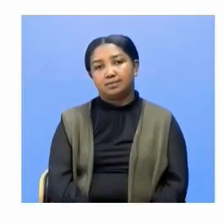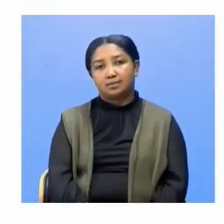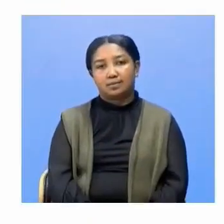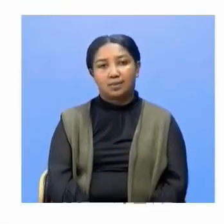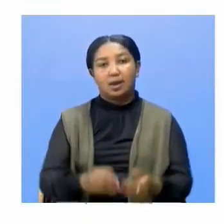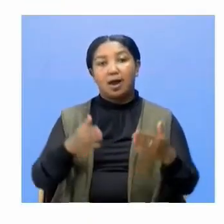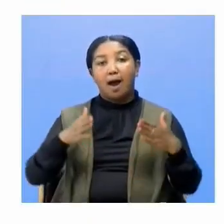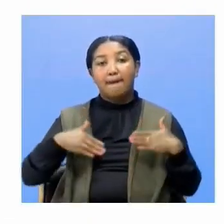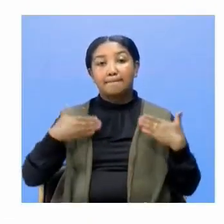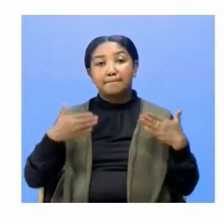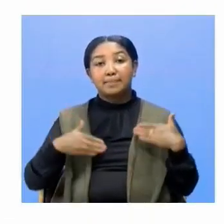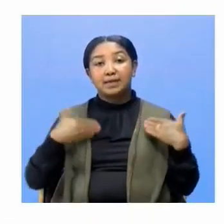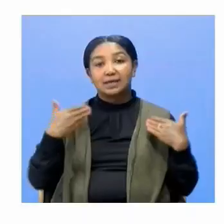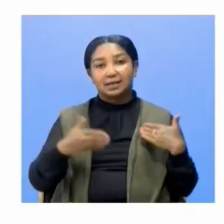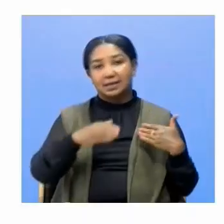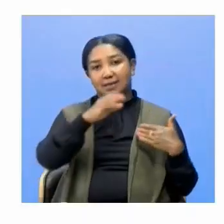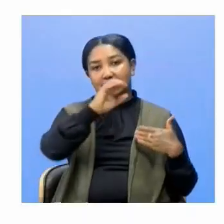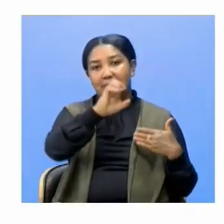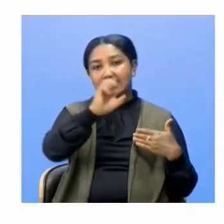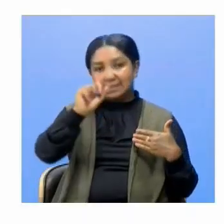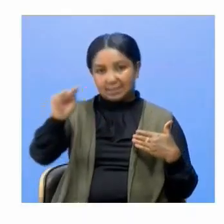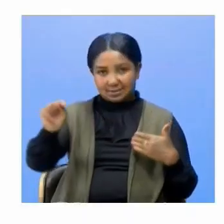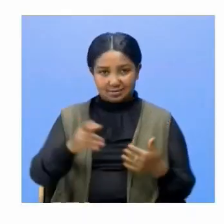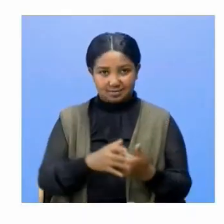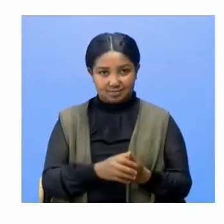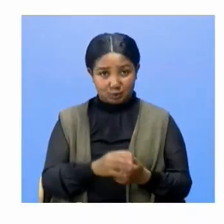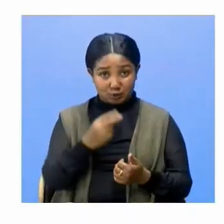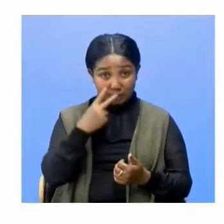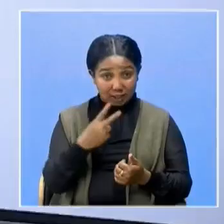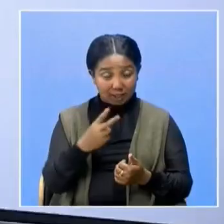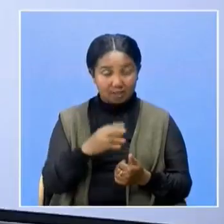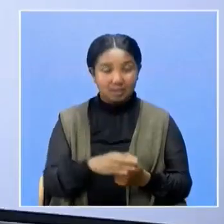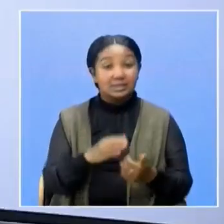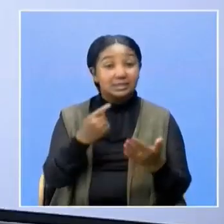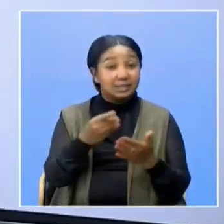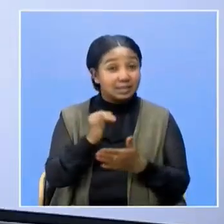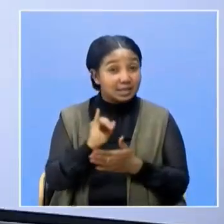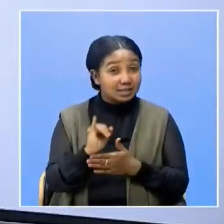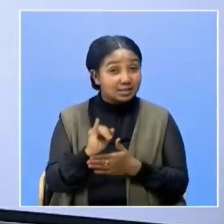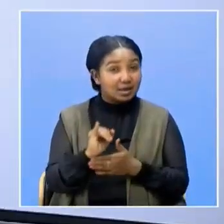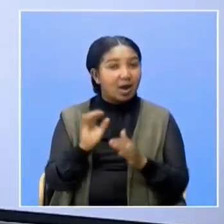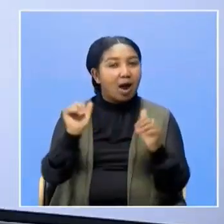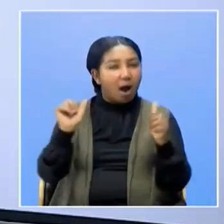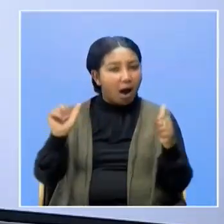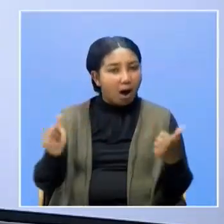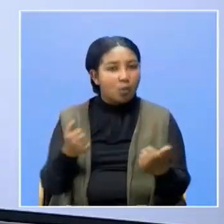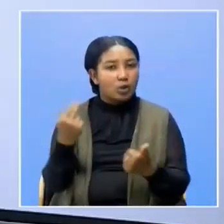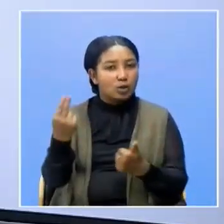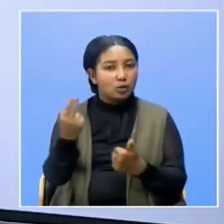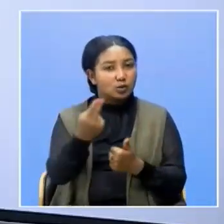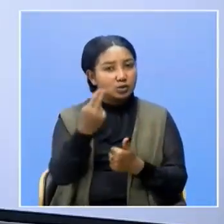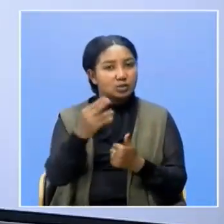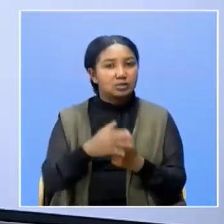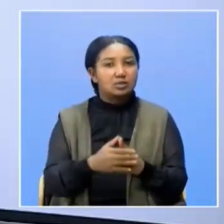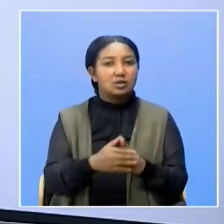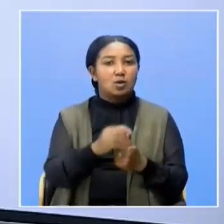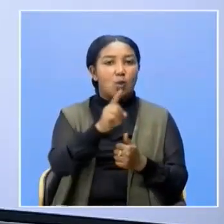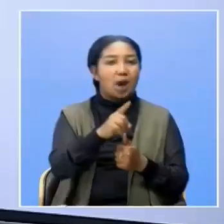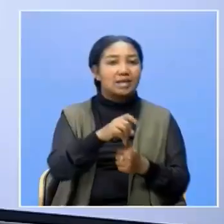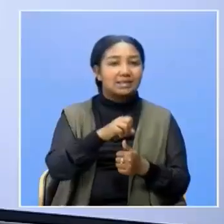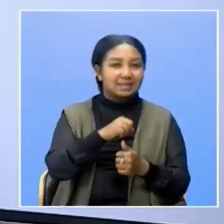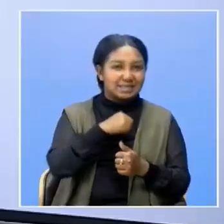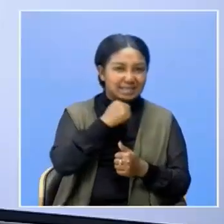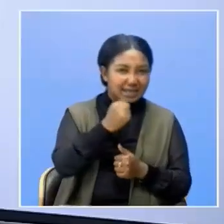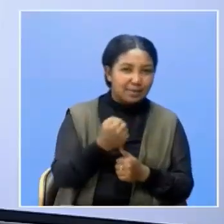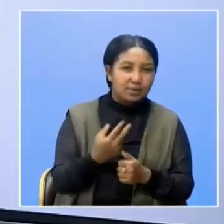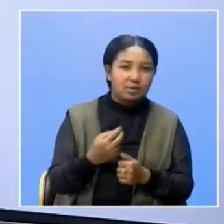Happy, happiest. You see? This is how we use the one-syllable words